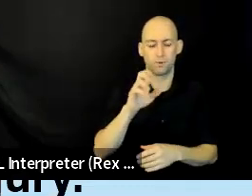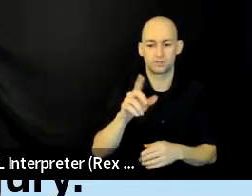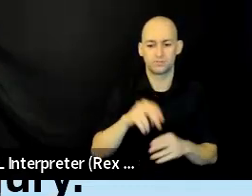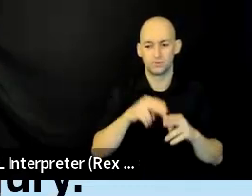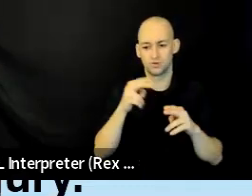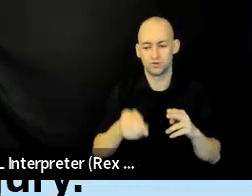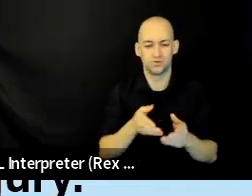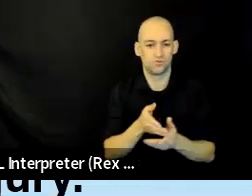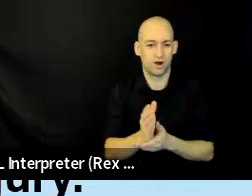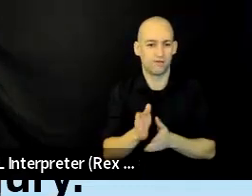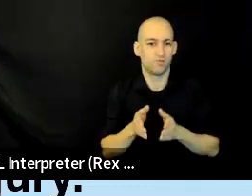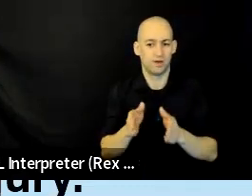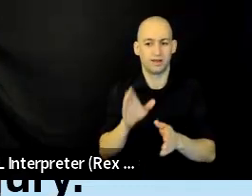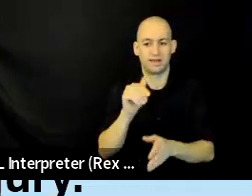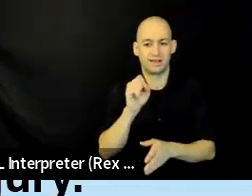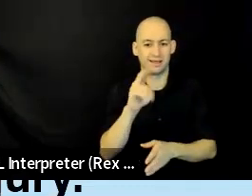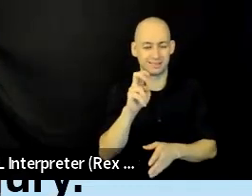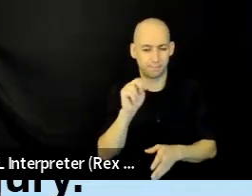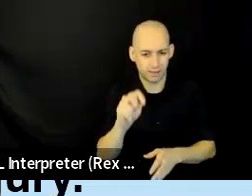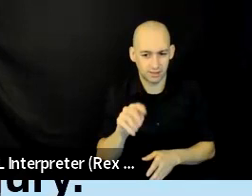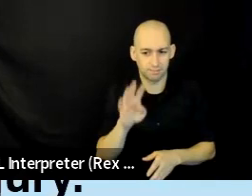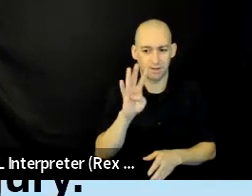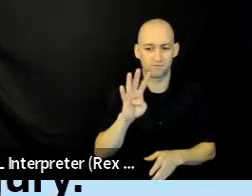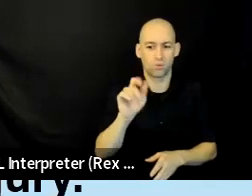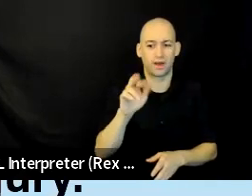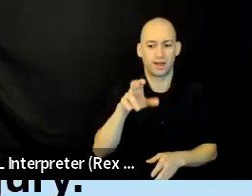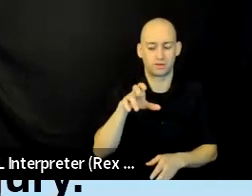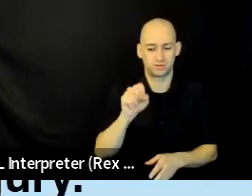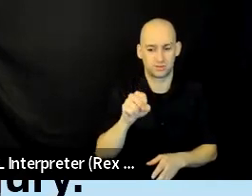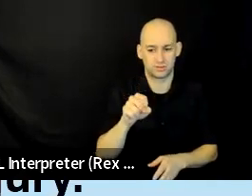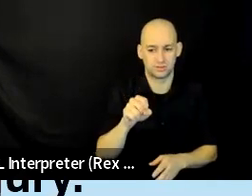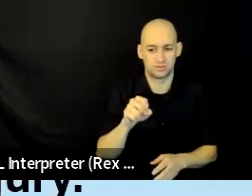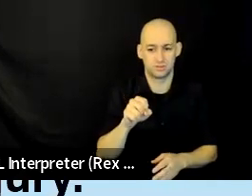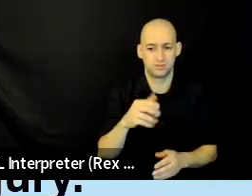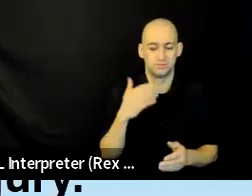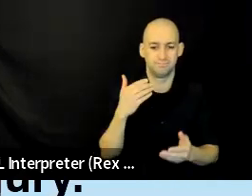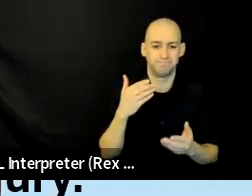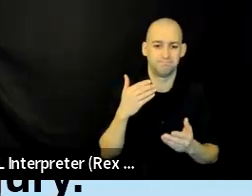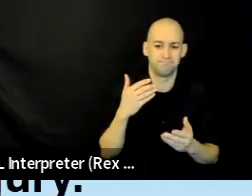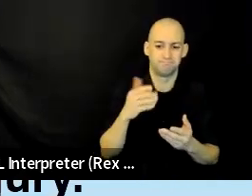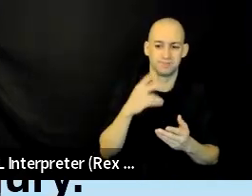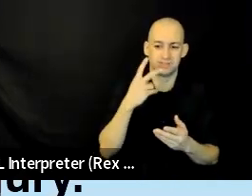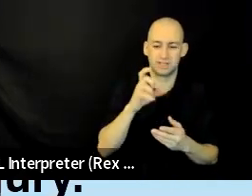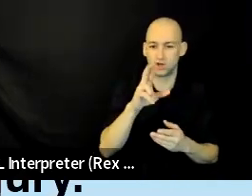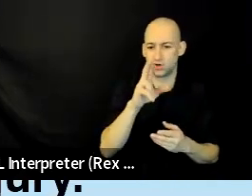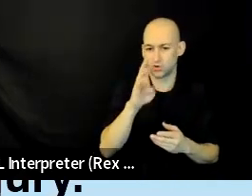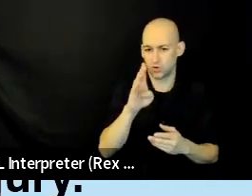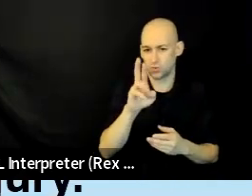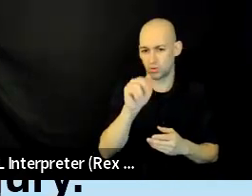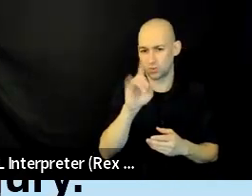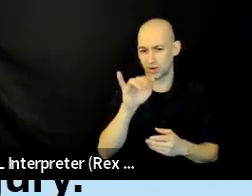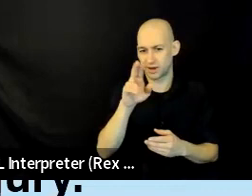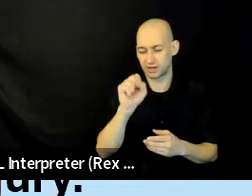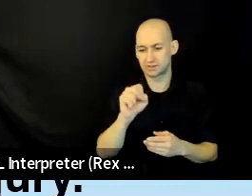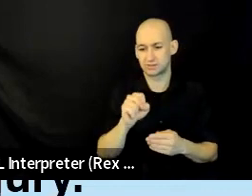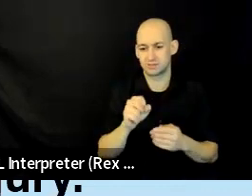the right-of-way easement by 0.4 acres, achieved by increasing the curve radius of proposed San Paso Circle